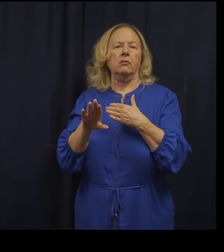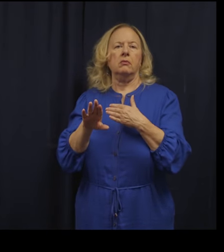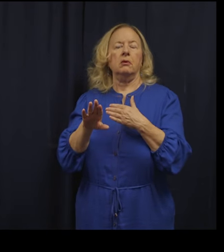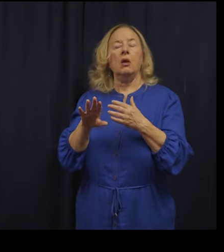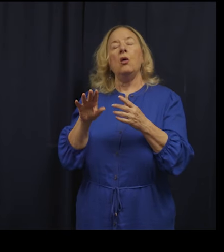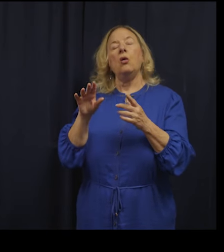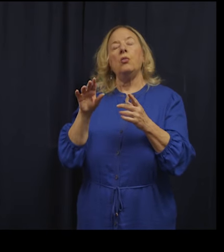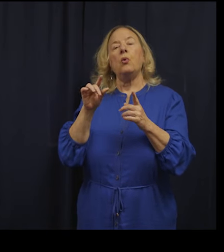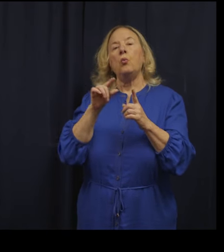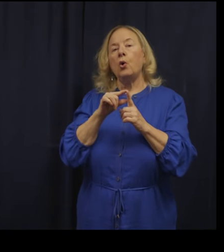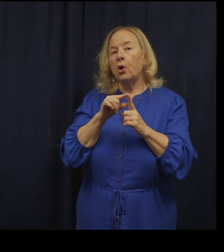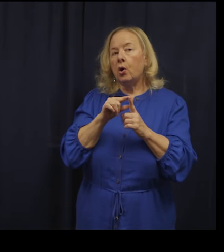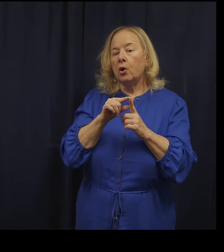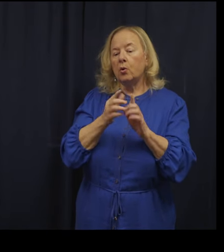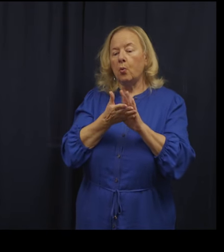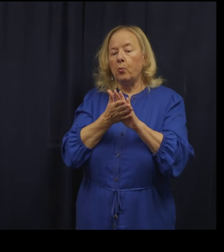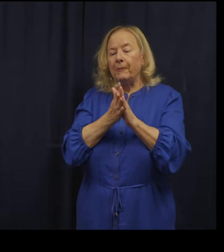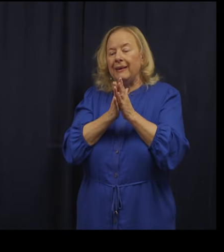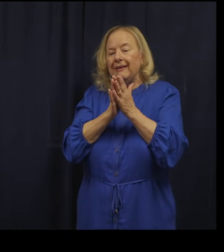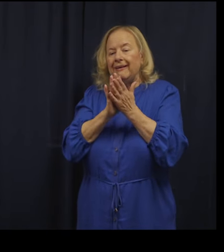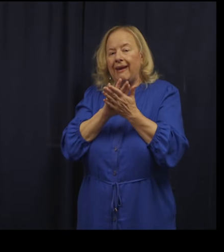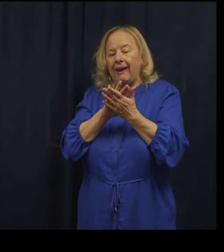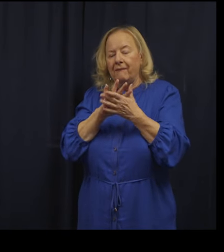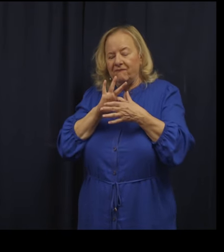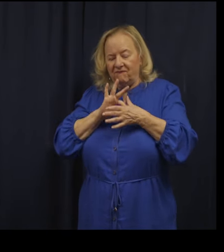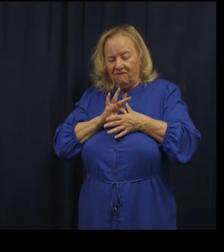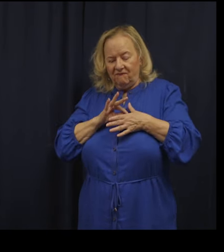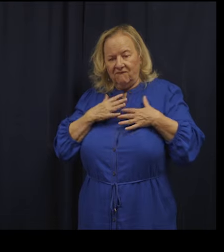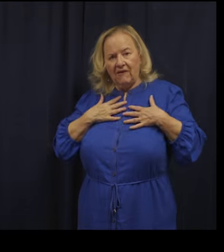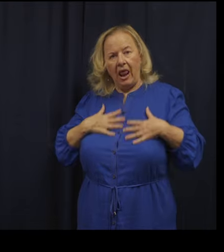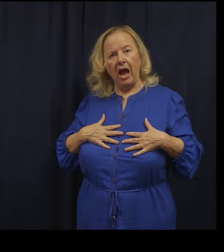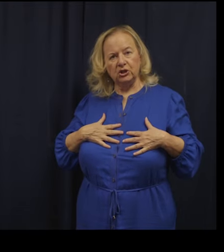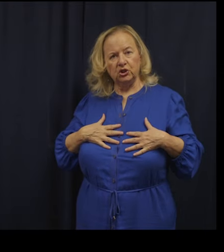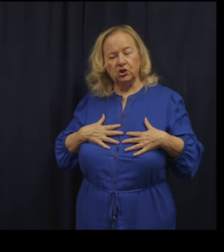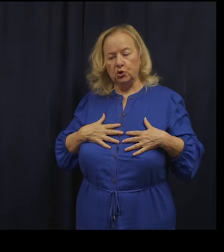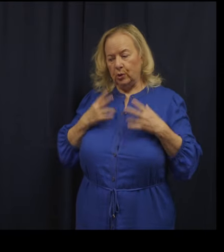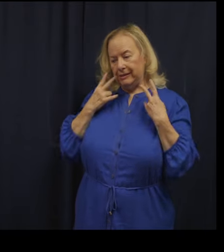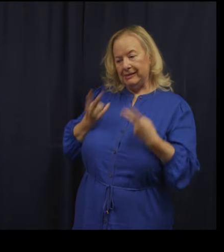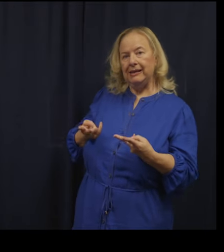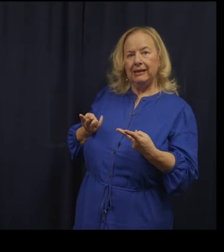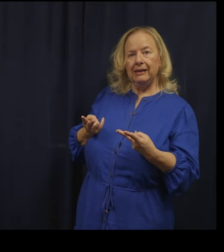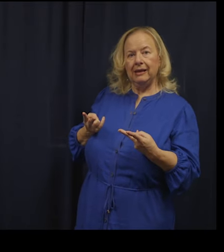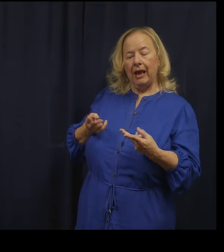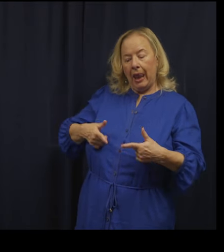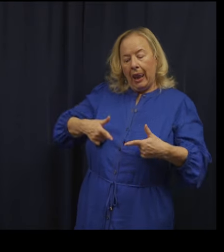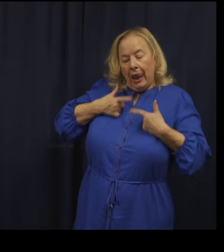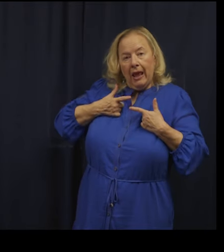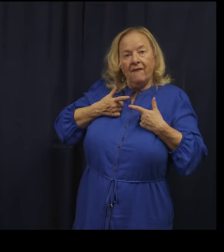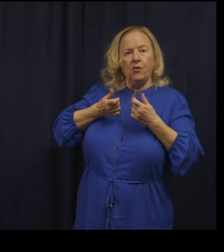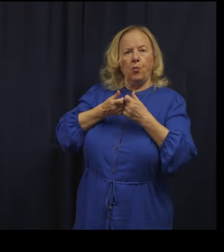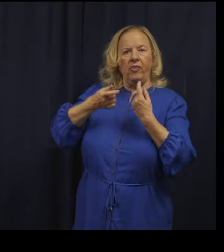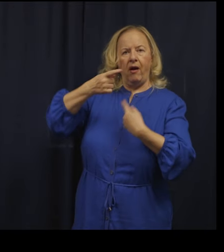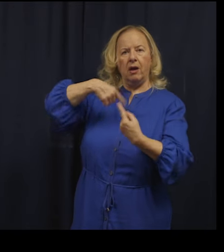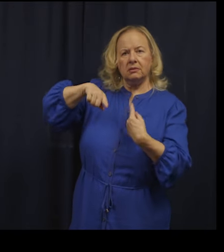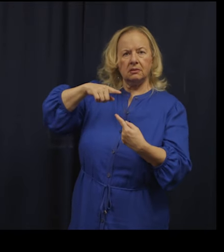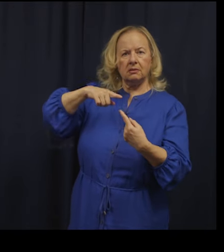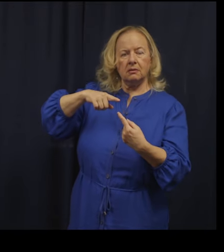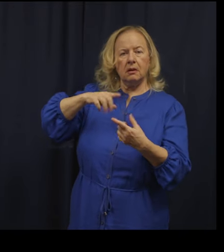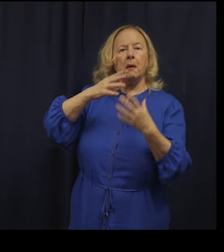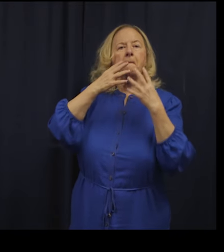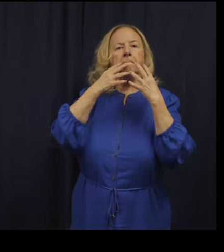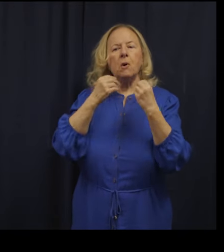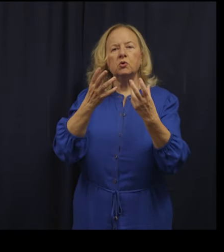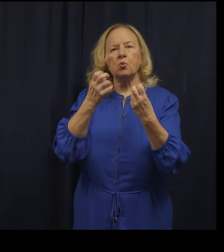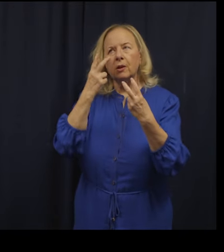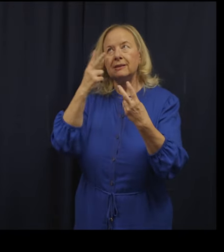the word was made flesh. God's word became visible and dwelt among us. And look at this. Just as Moses